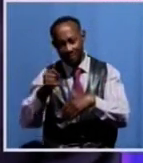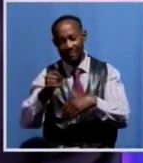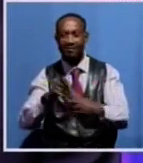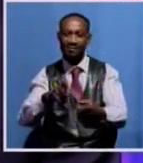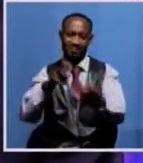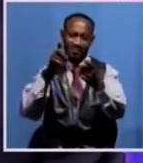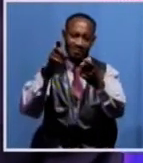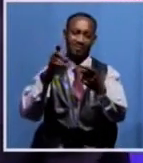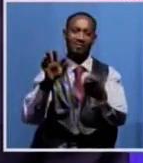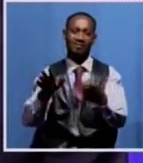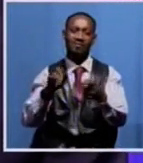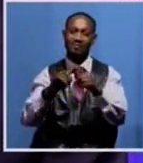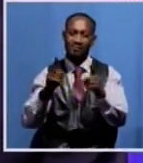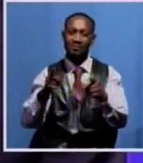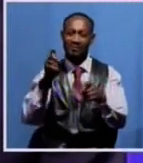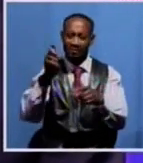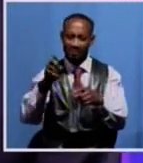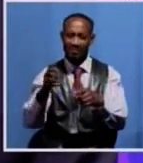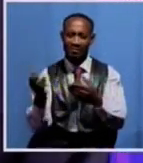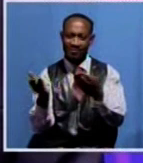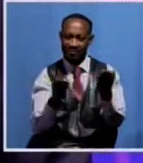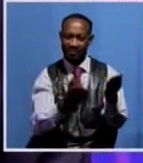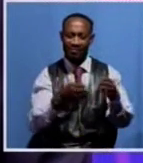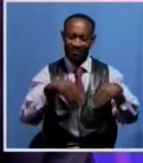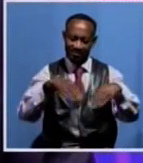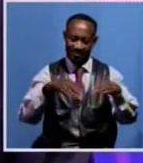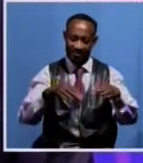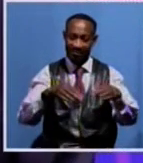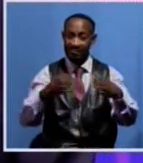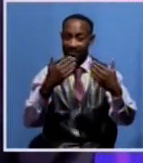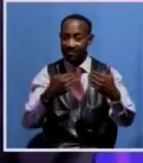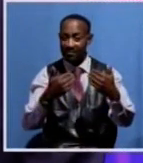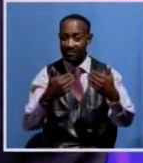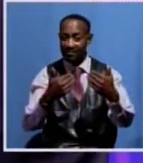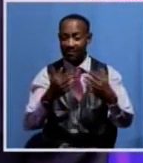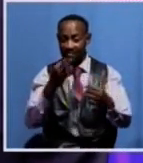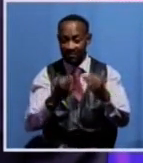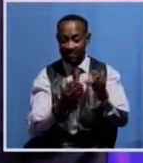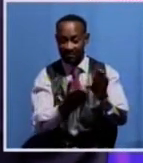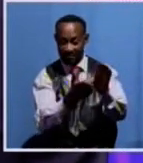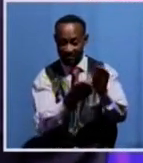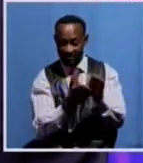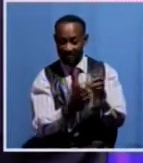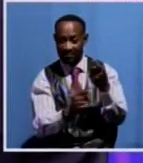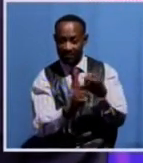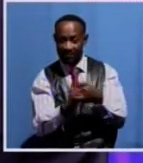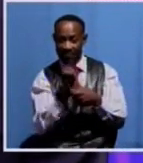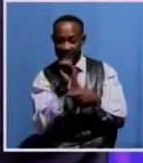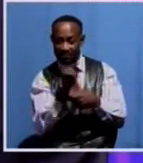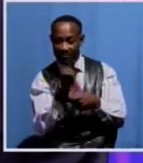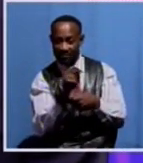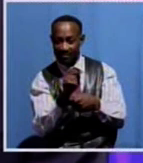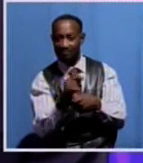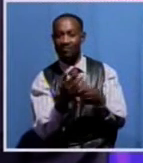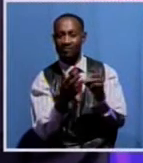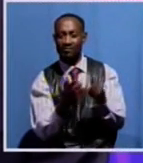challenge. But I need to be in the market. And it's a challenge to the respect that if we borrow from the market, and we borrow heavily,